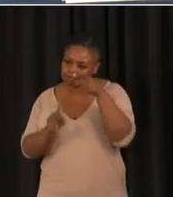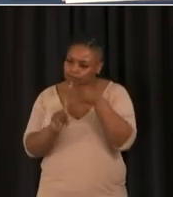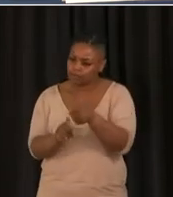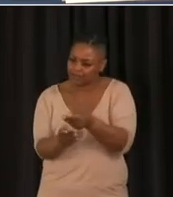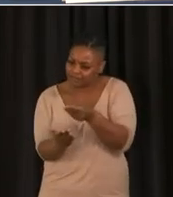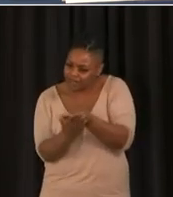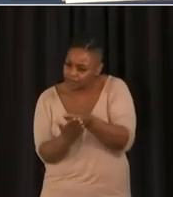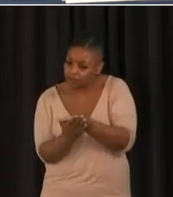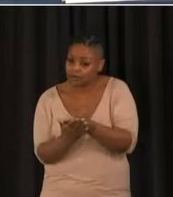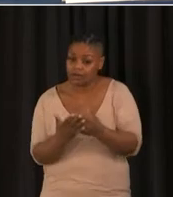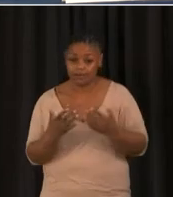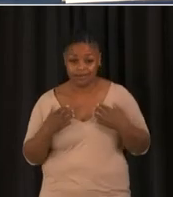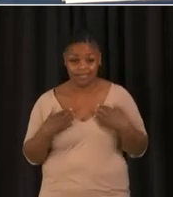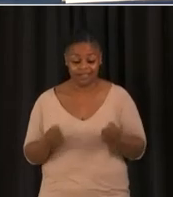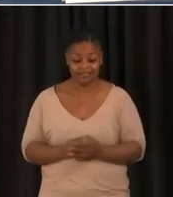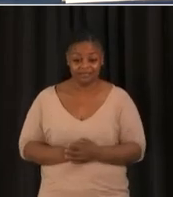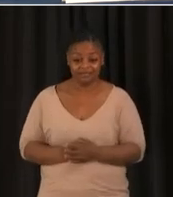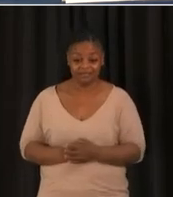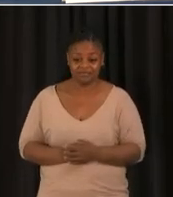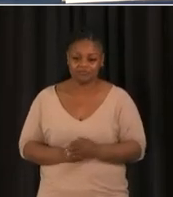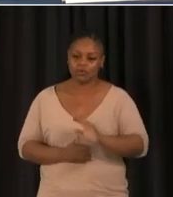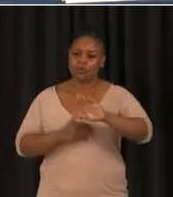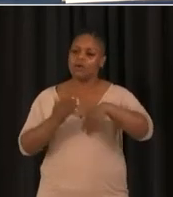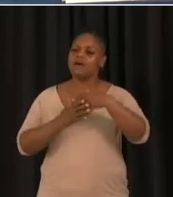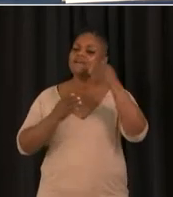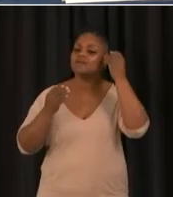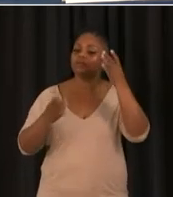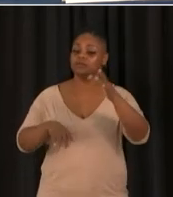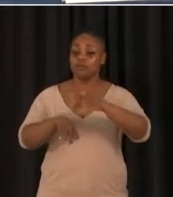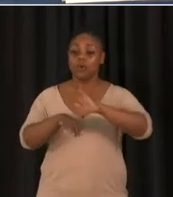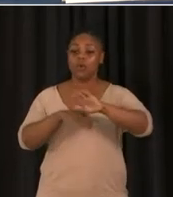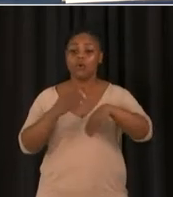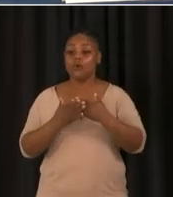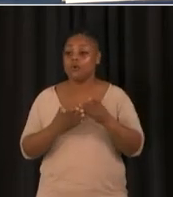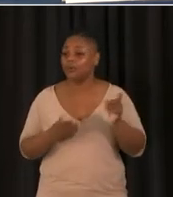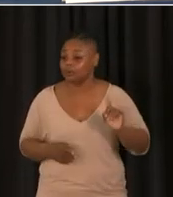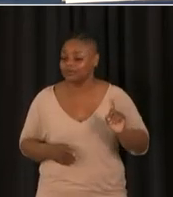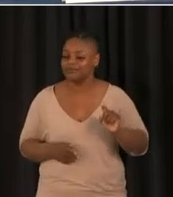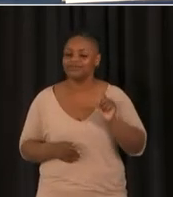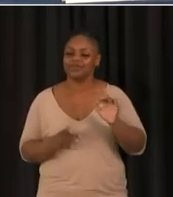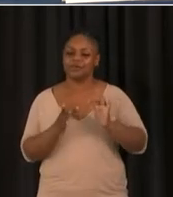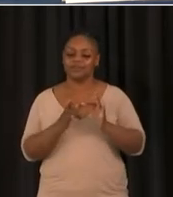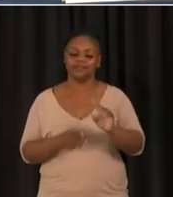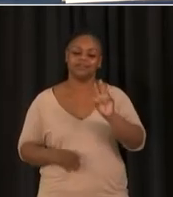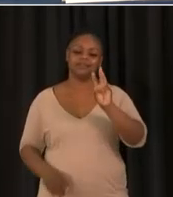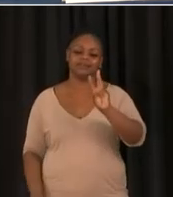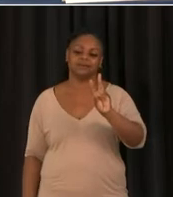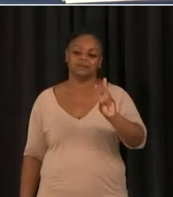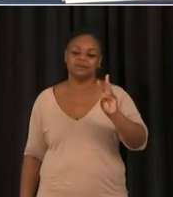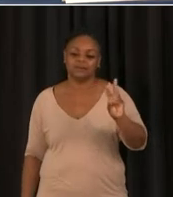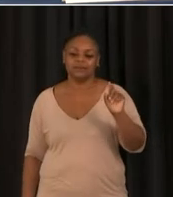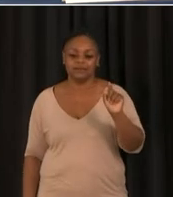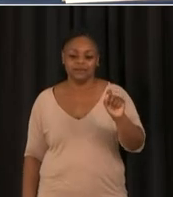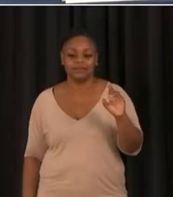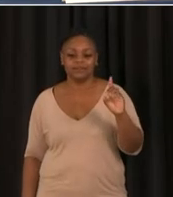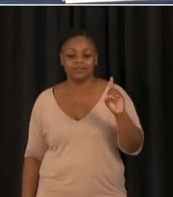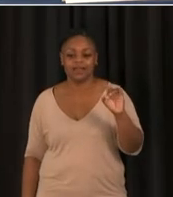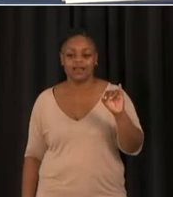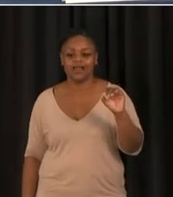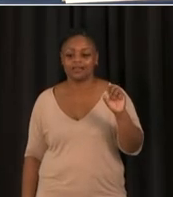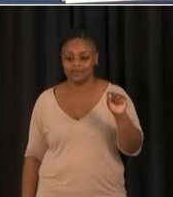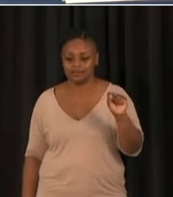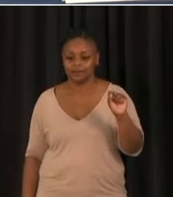We also provide information to residents about financial scams, financial products such as